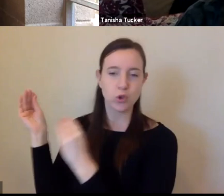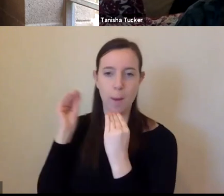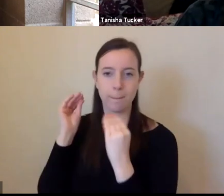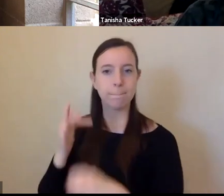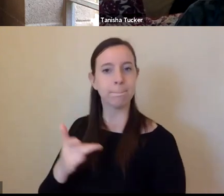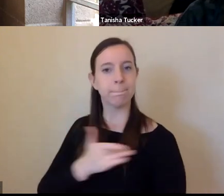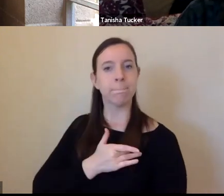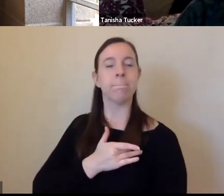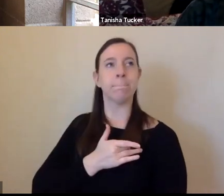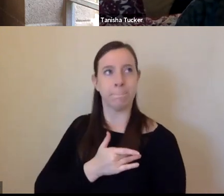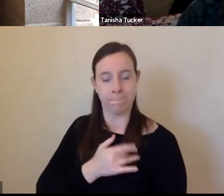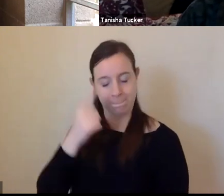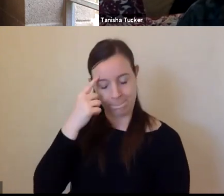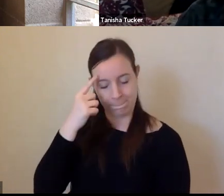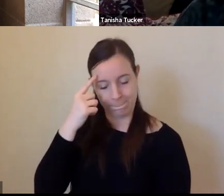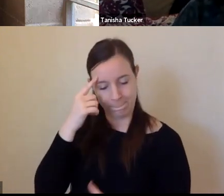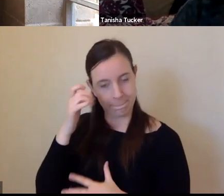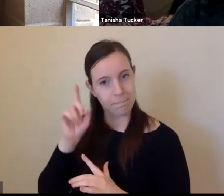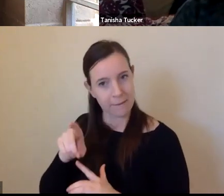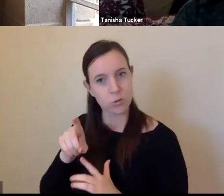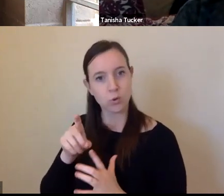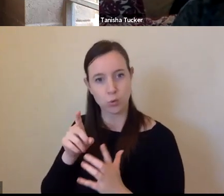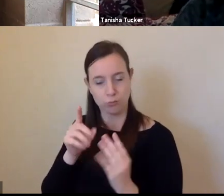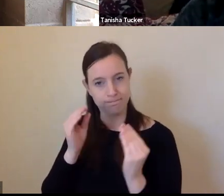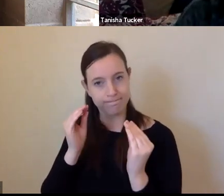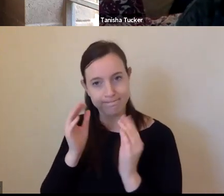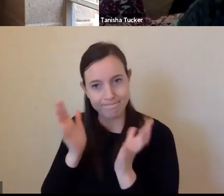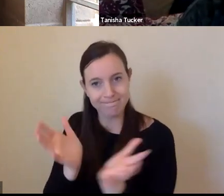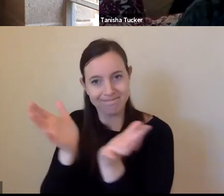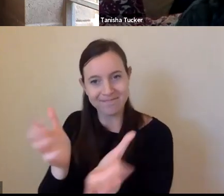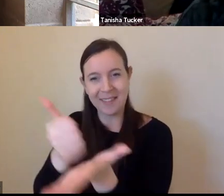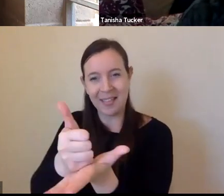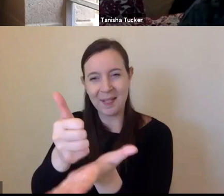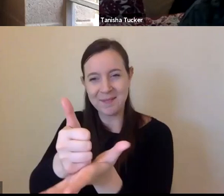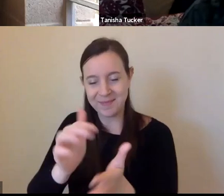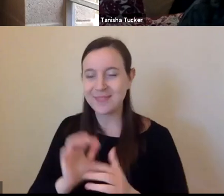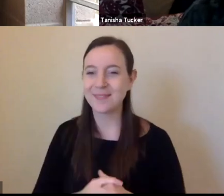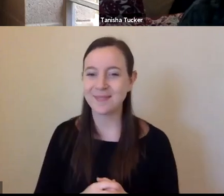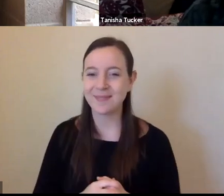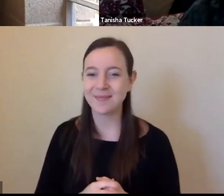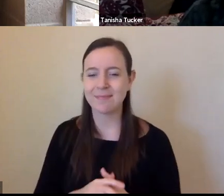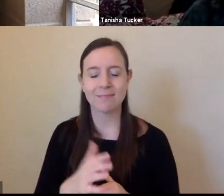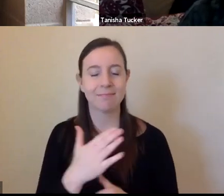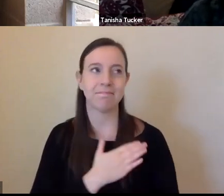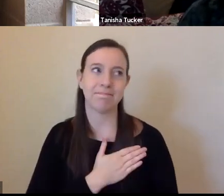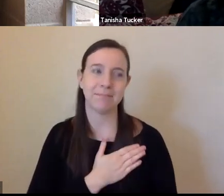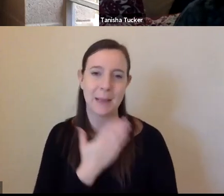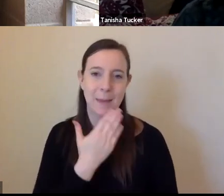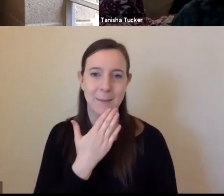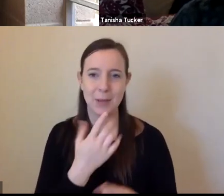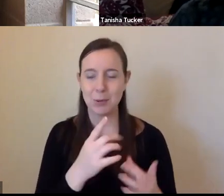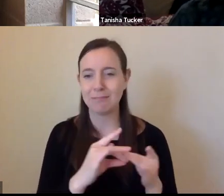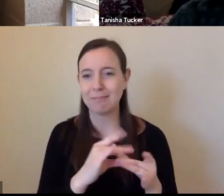So yeah. Oh, I'm so glad she joined us. So Tanisha, in your other life, I know that you're involved